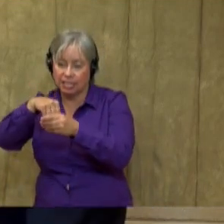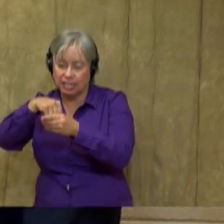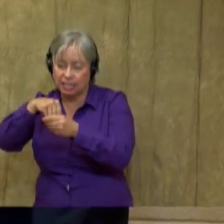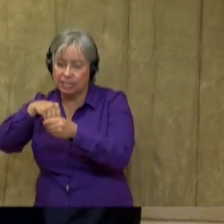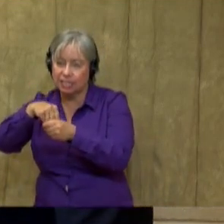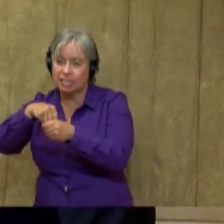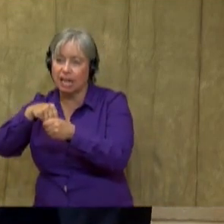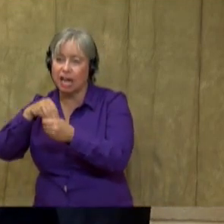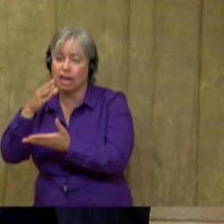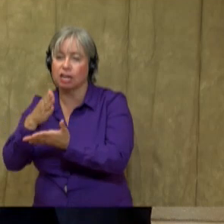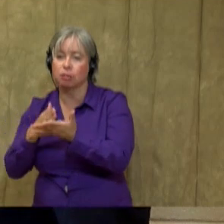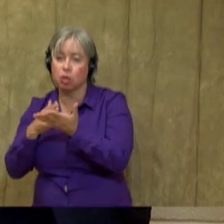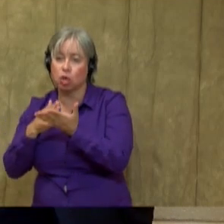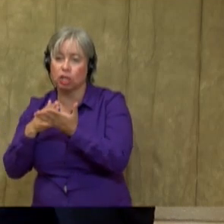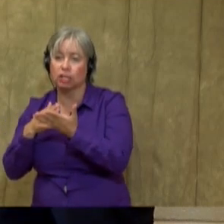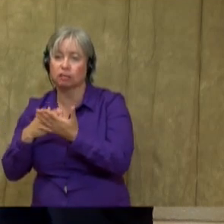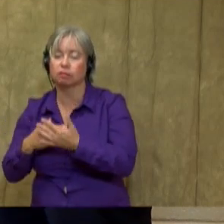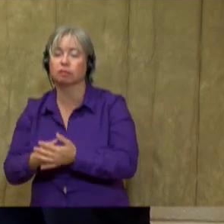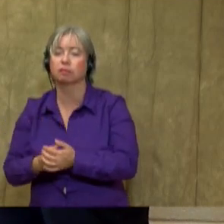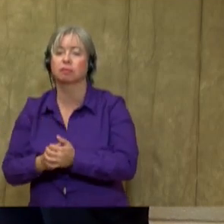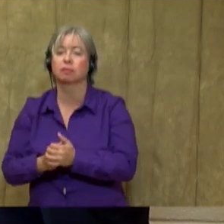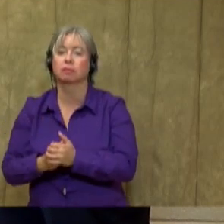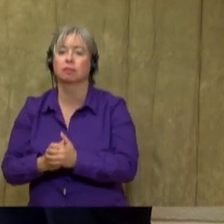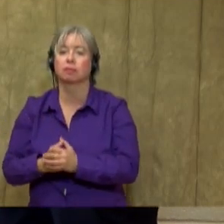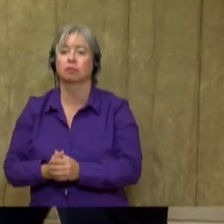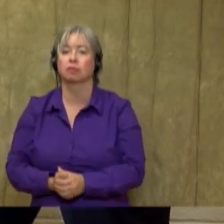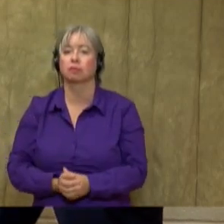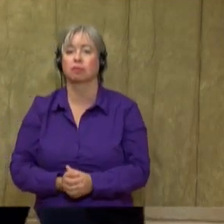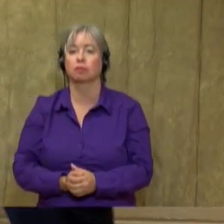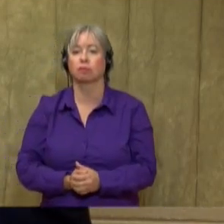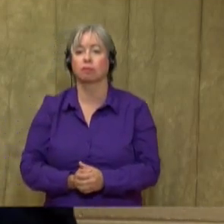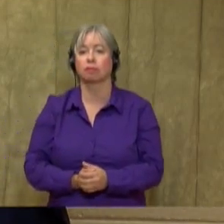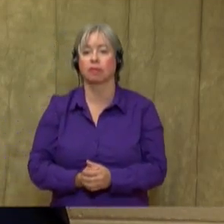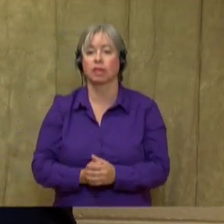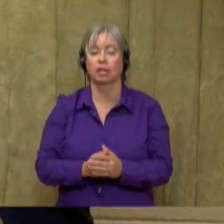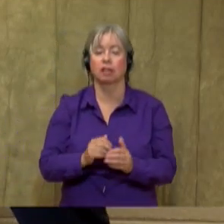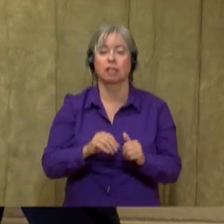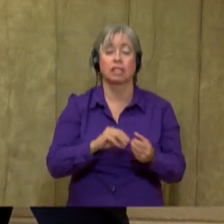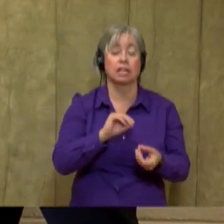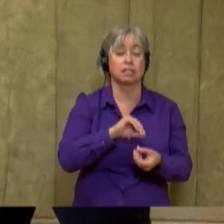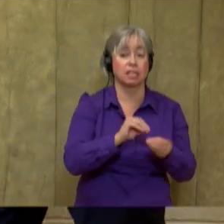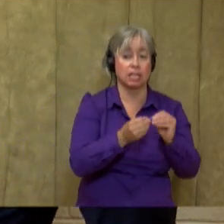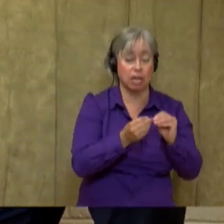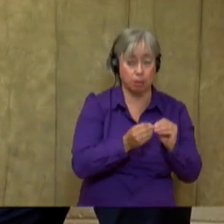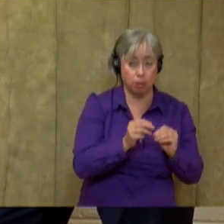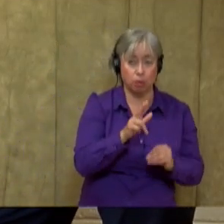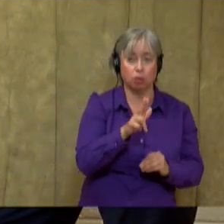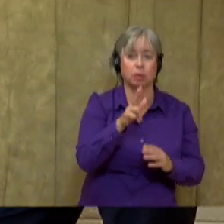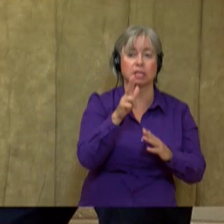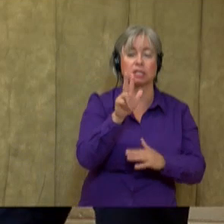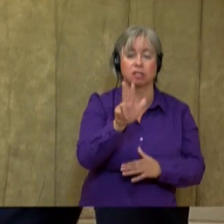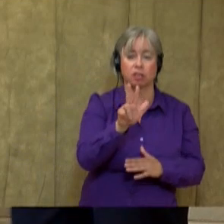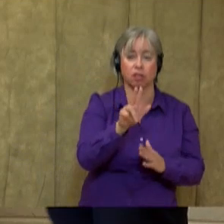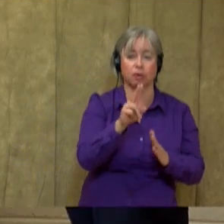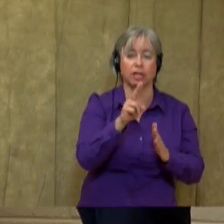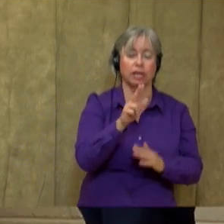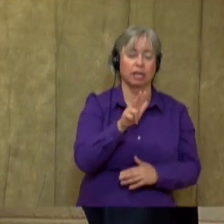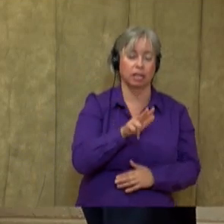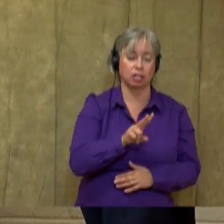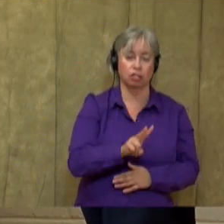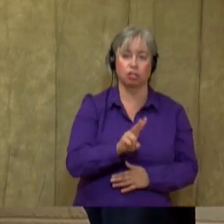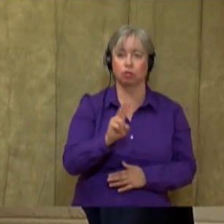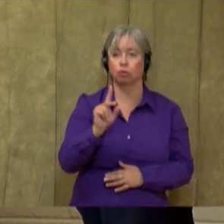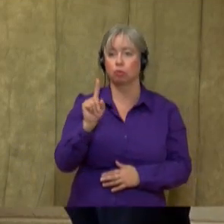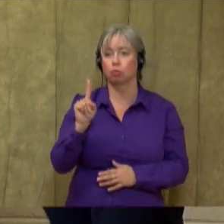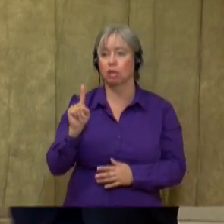my question as you are continuing to think through this is, does the number of these cubes that have 3 faces painted, 2 faces painted, 1